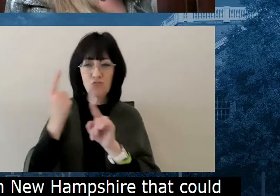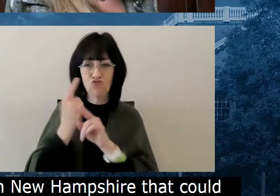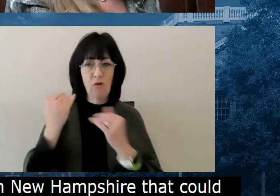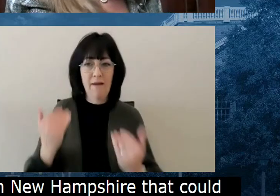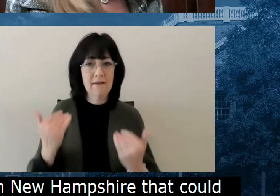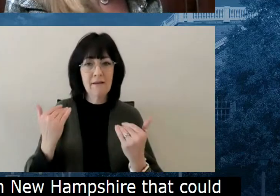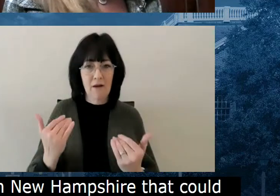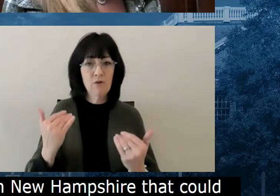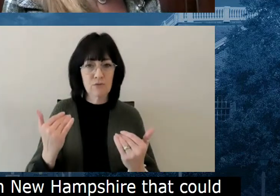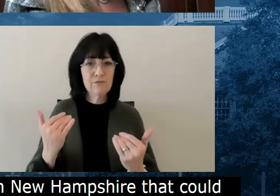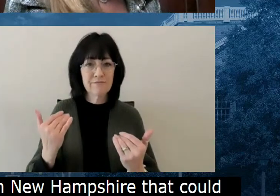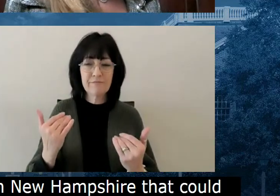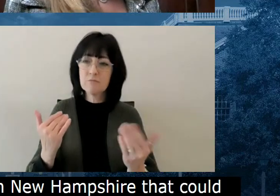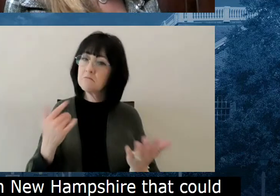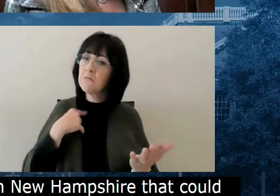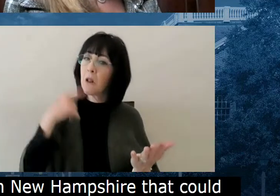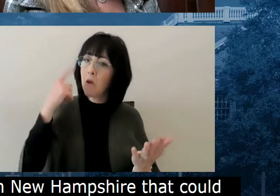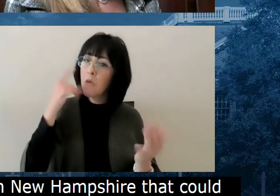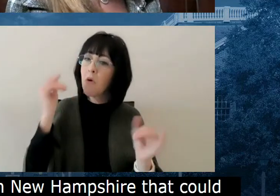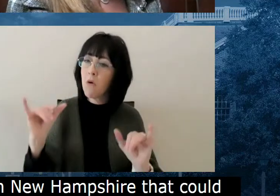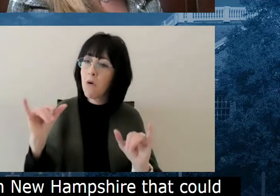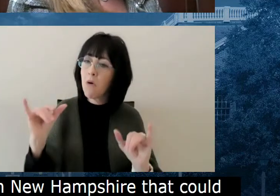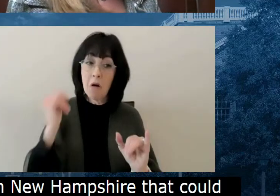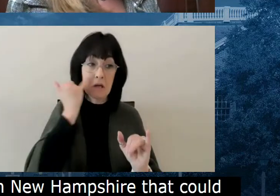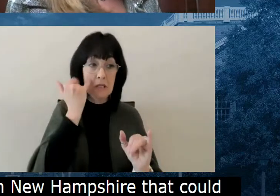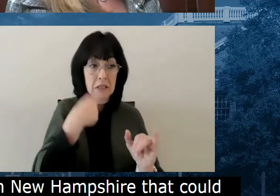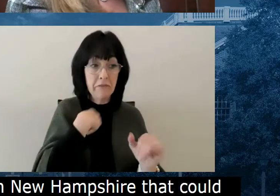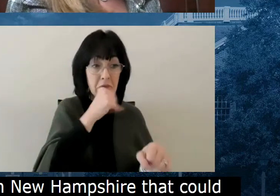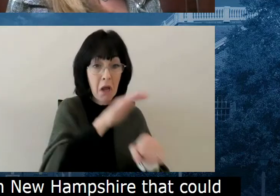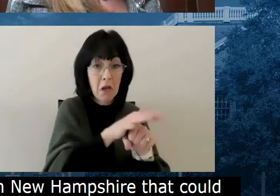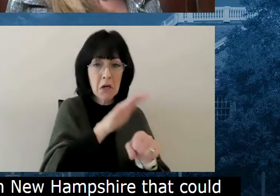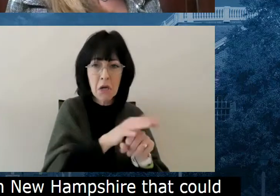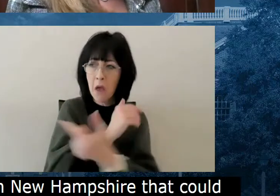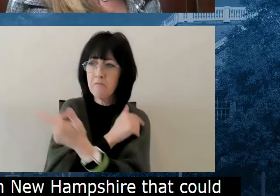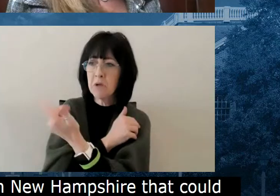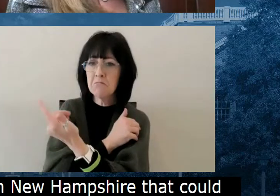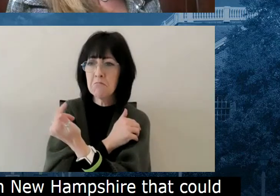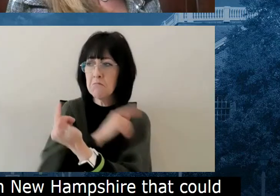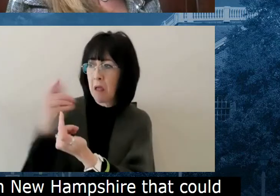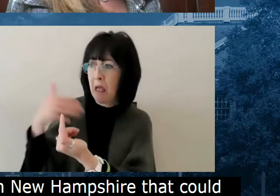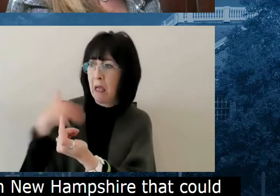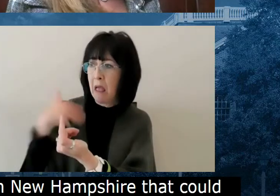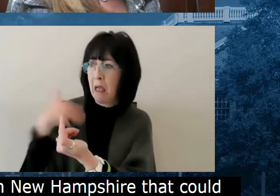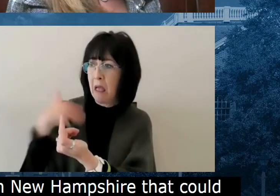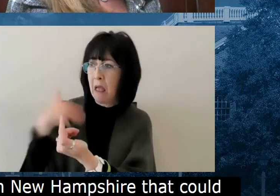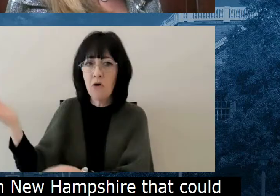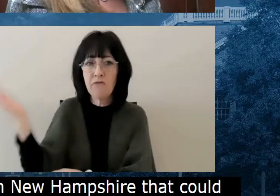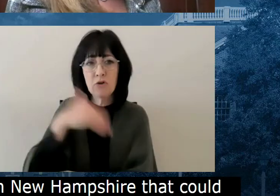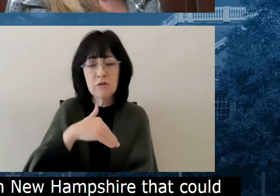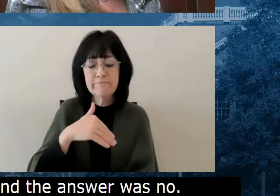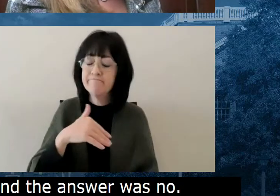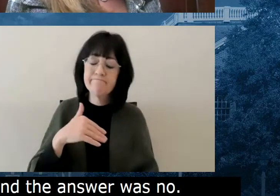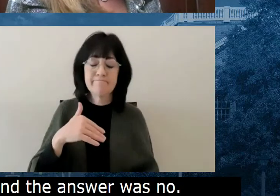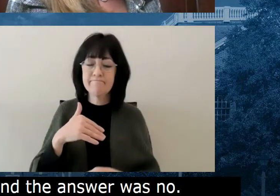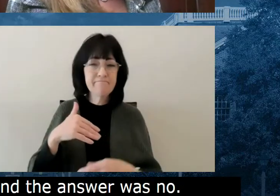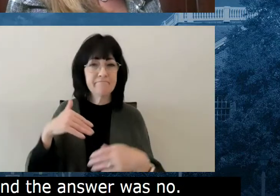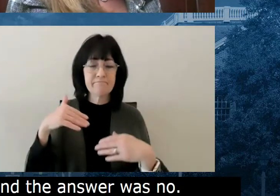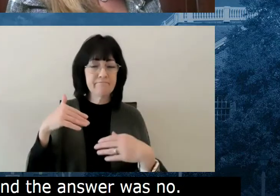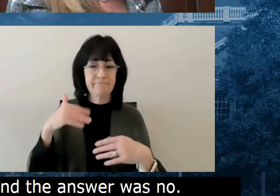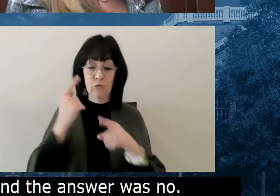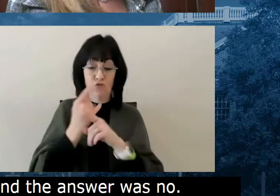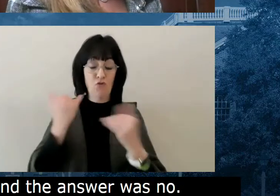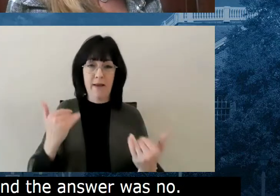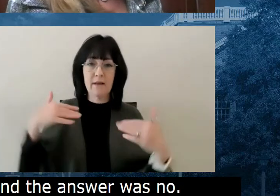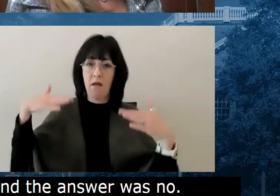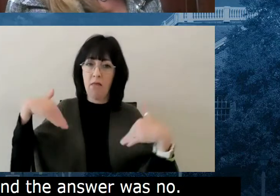used effectively and fairly. So we'll see. I think, Dr. Rattay or AJ, do you